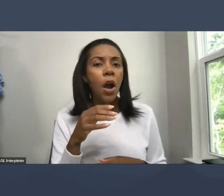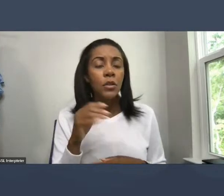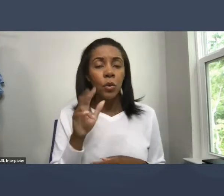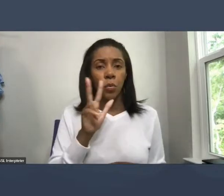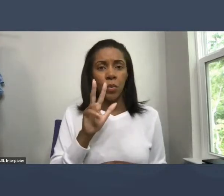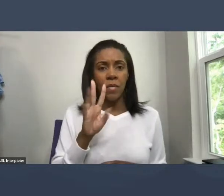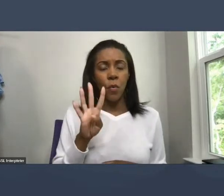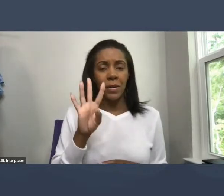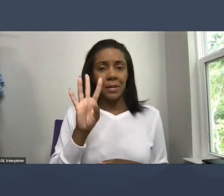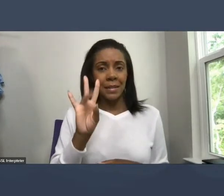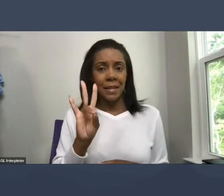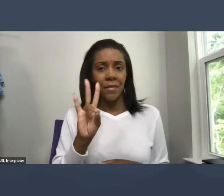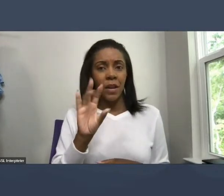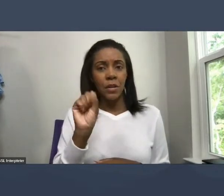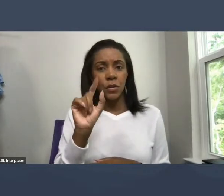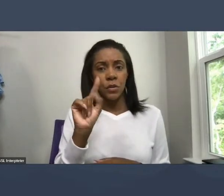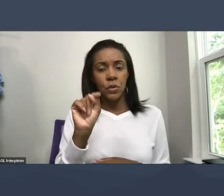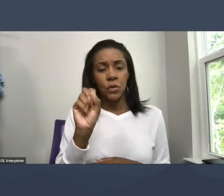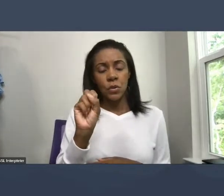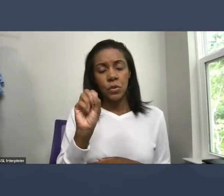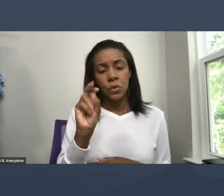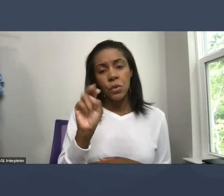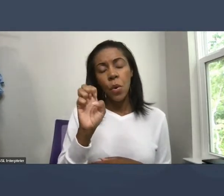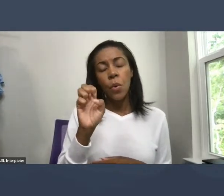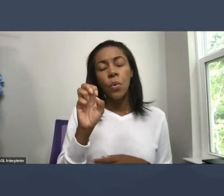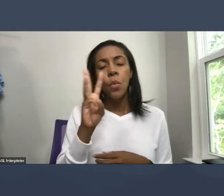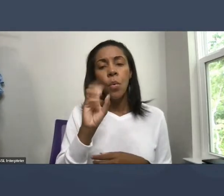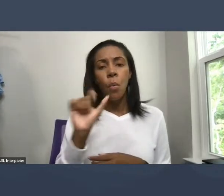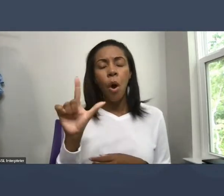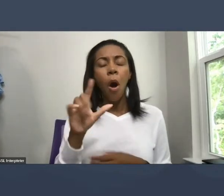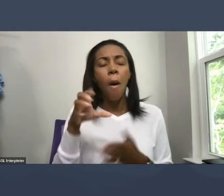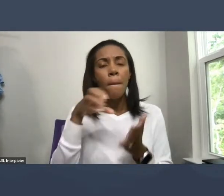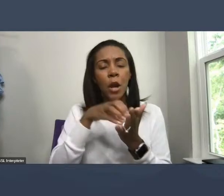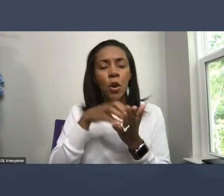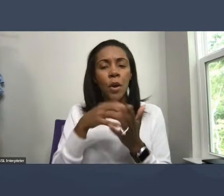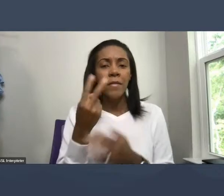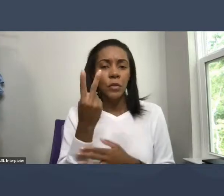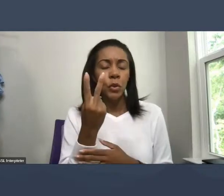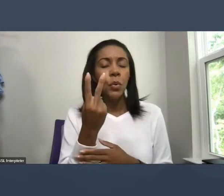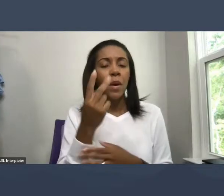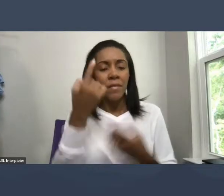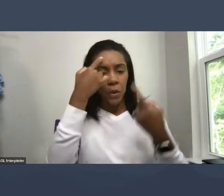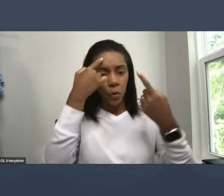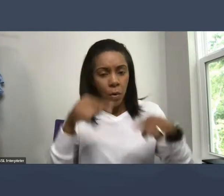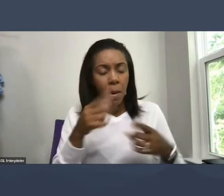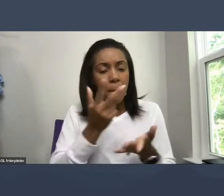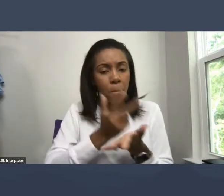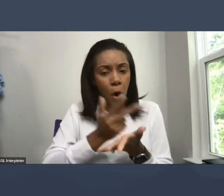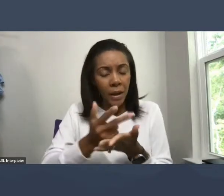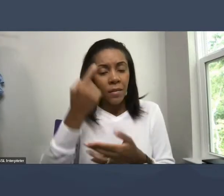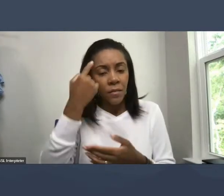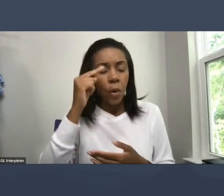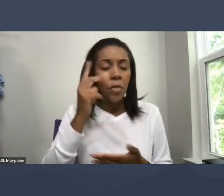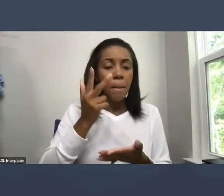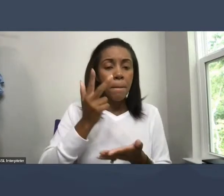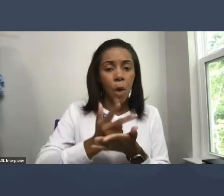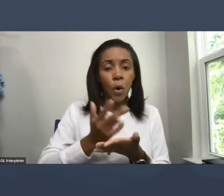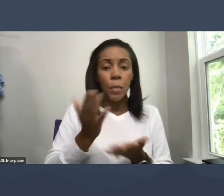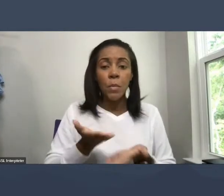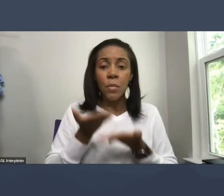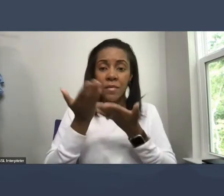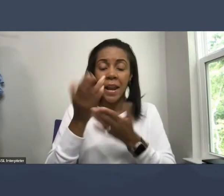347 Stonewall. Just for clarity, the mediation agreement, paragraph 2 of the signed agreement, parking for the park will be provided at the